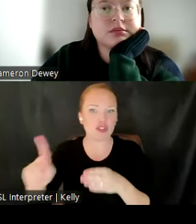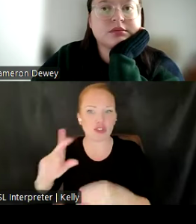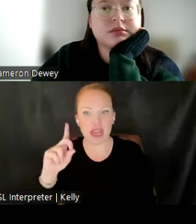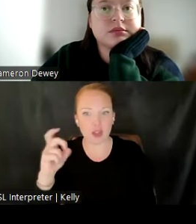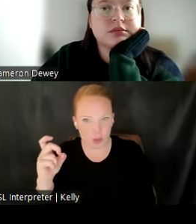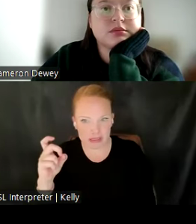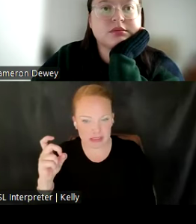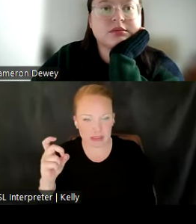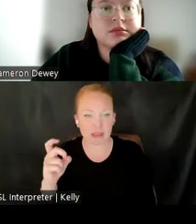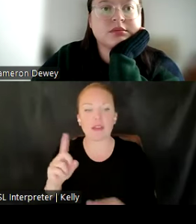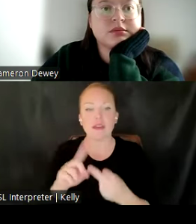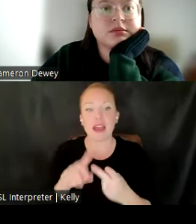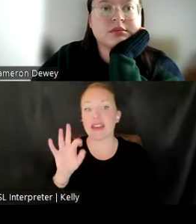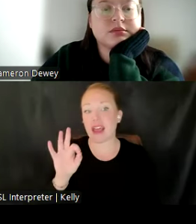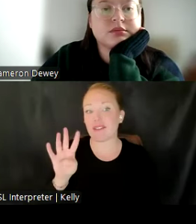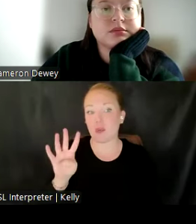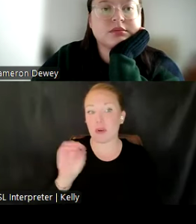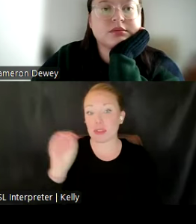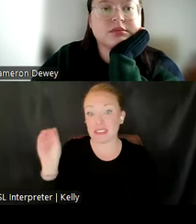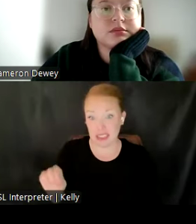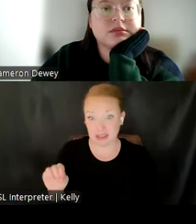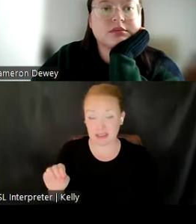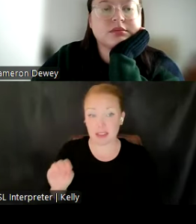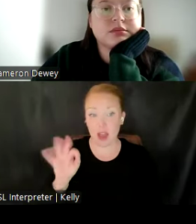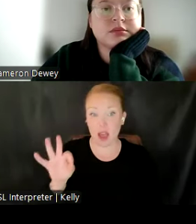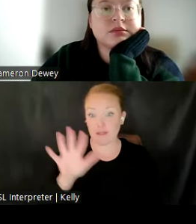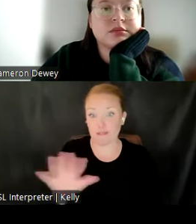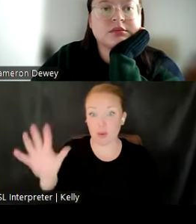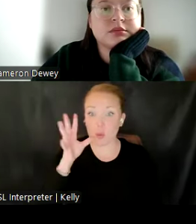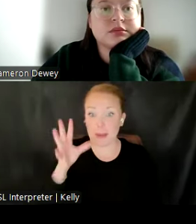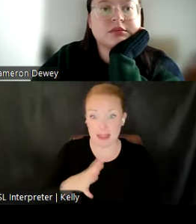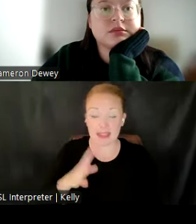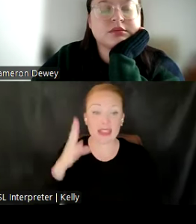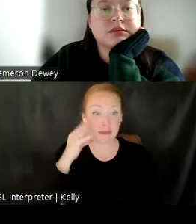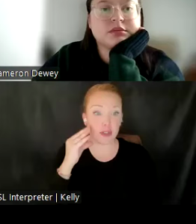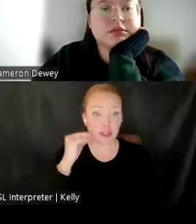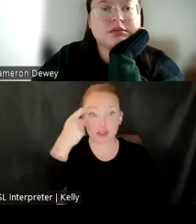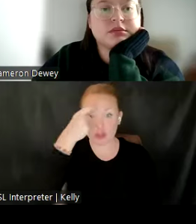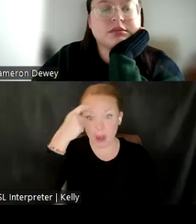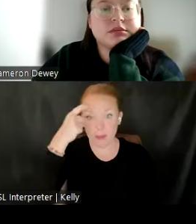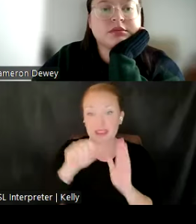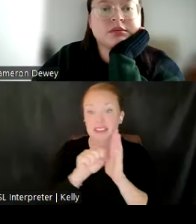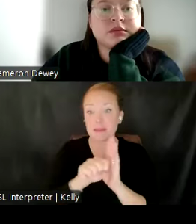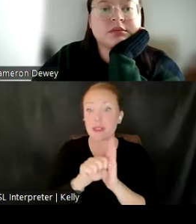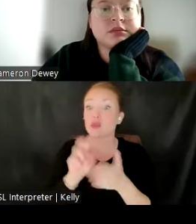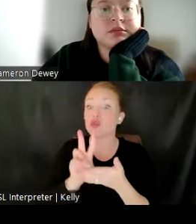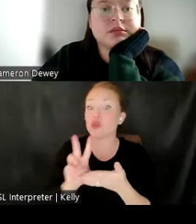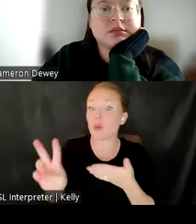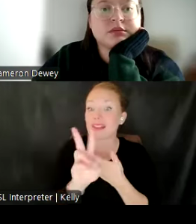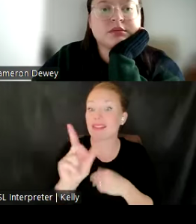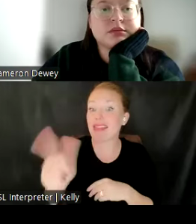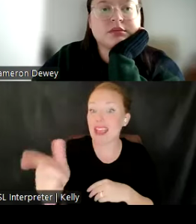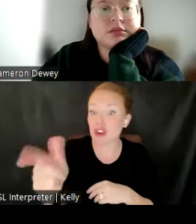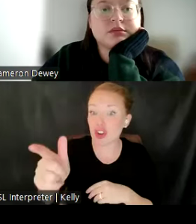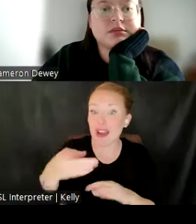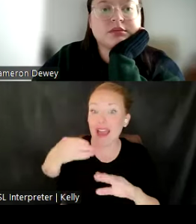that 94% of women experience trauma symptoms 2 weeks after an assault. So